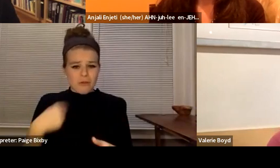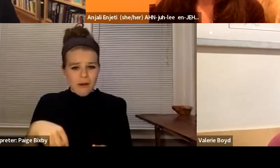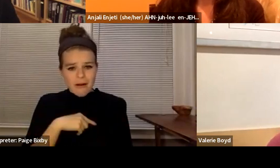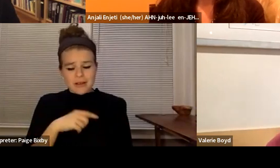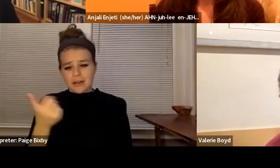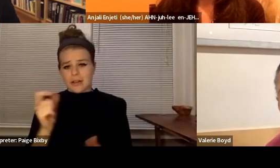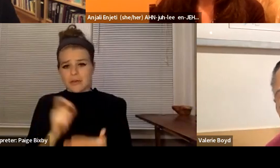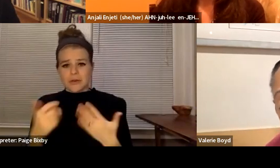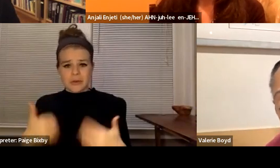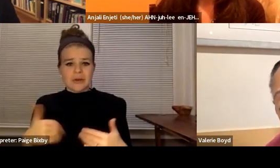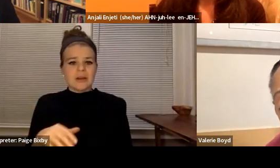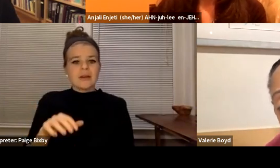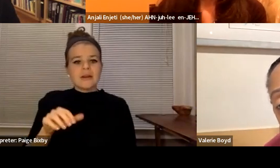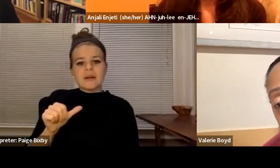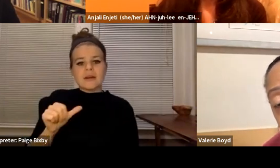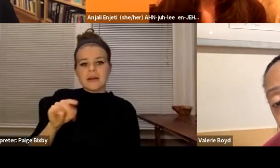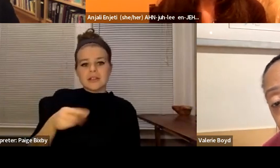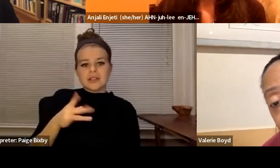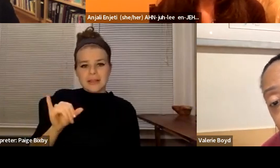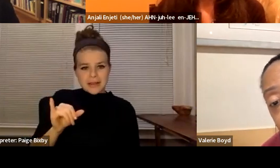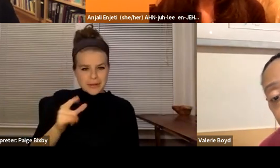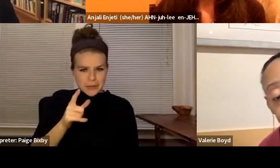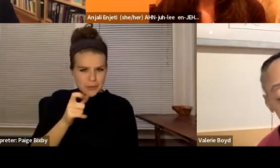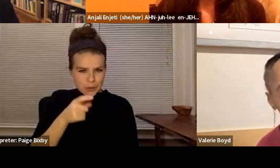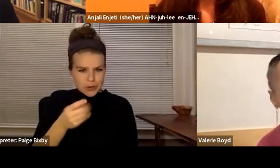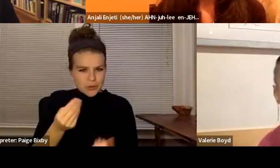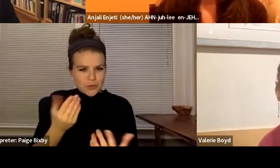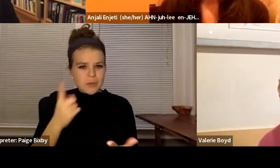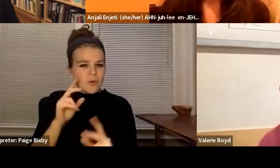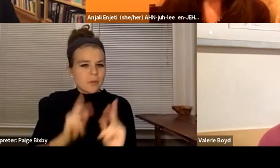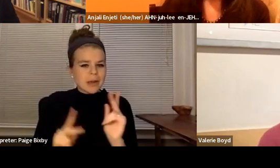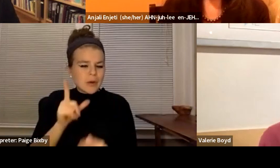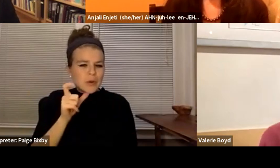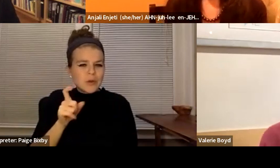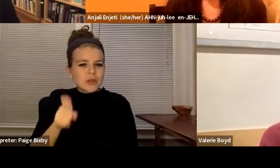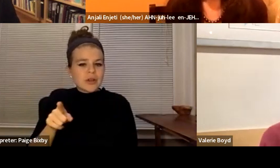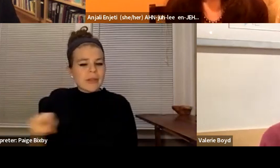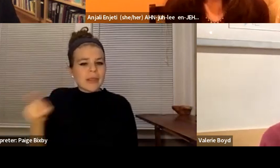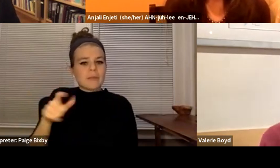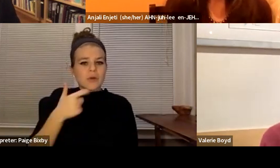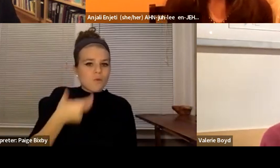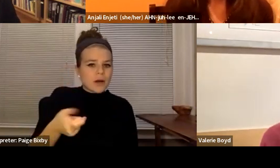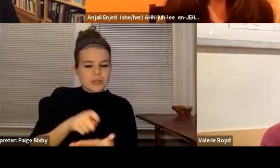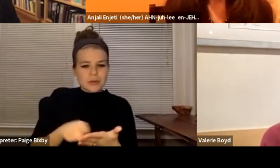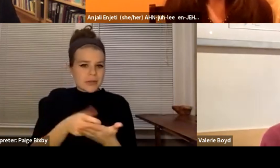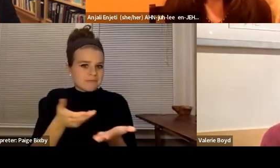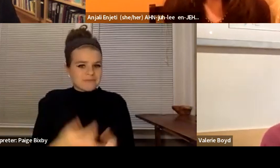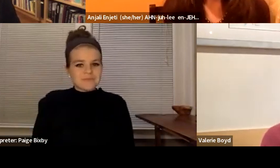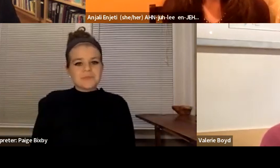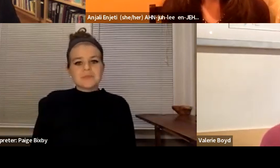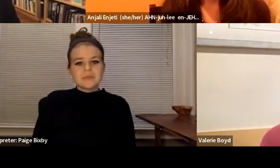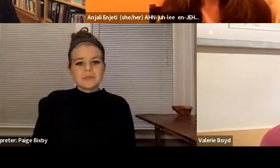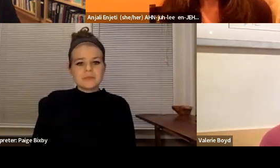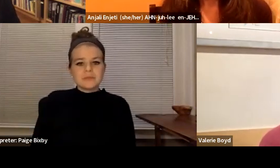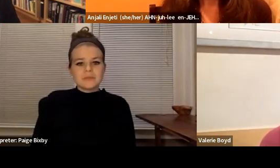writers. Anjali, I'd love to hear from you. Who would you recommend for folks? Who should they be watching and reading? You know,